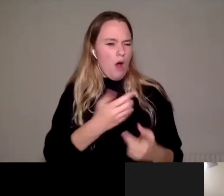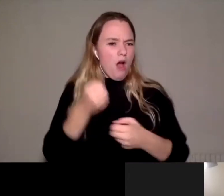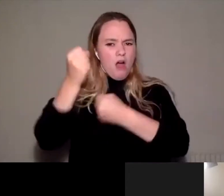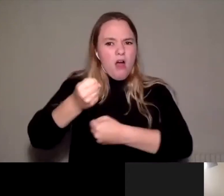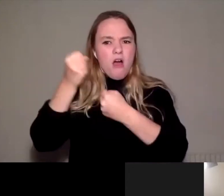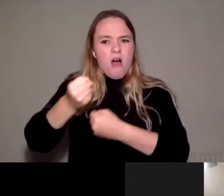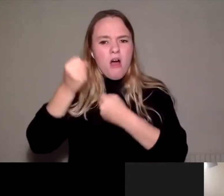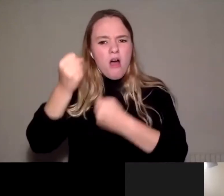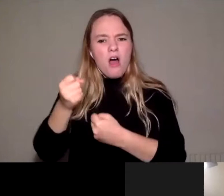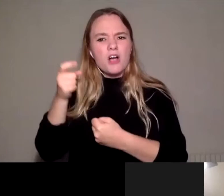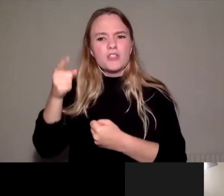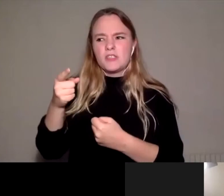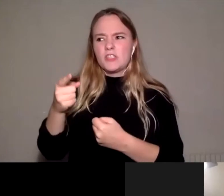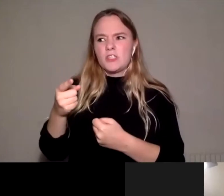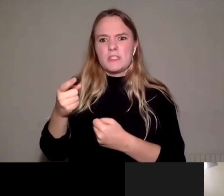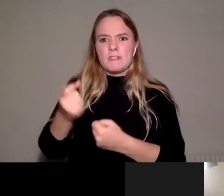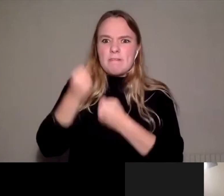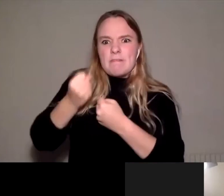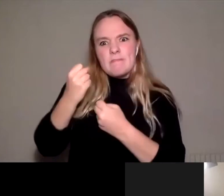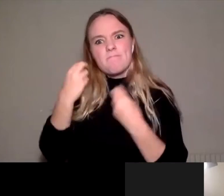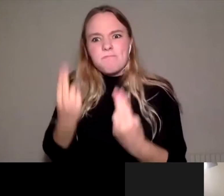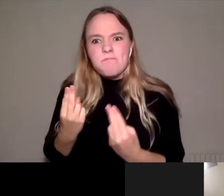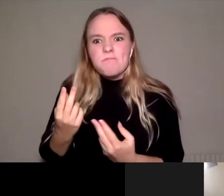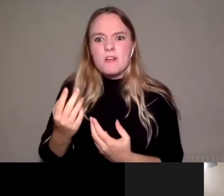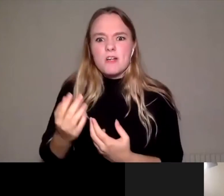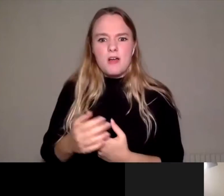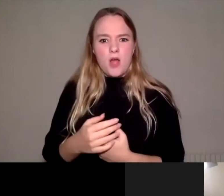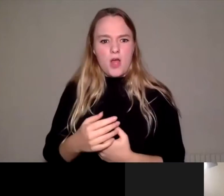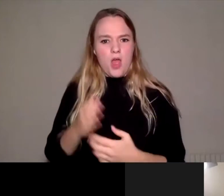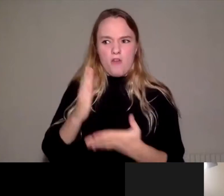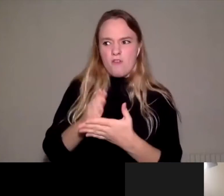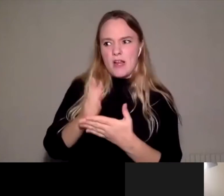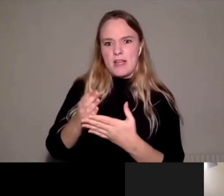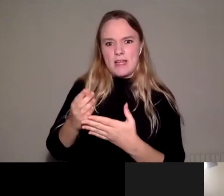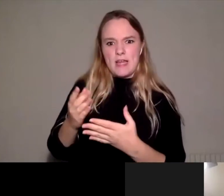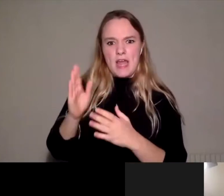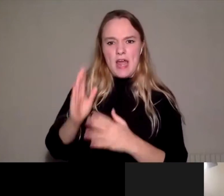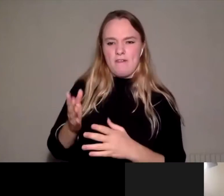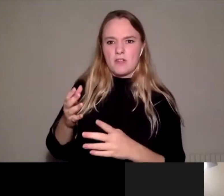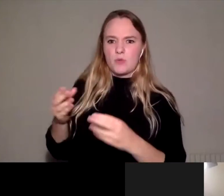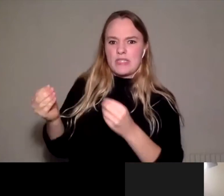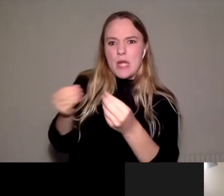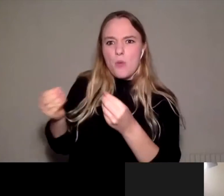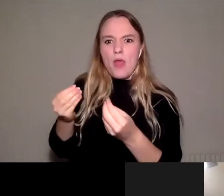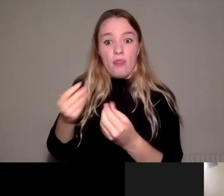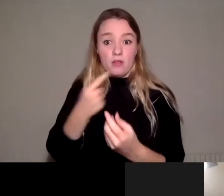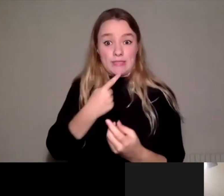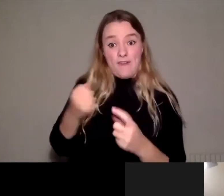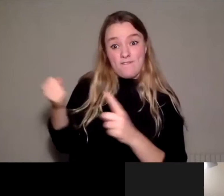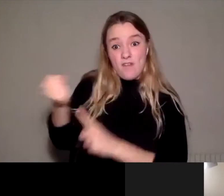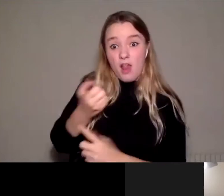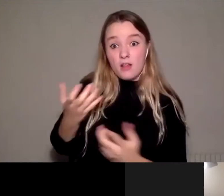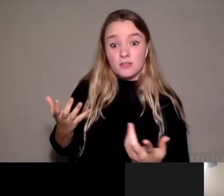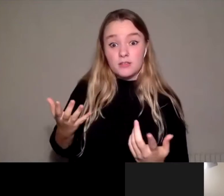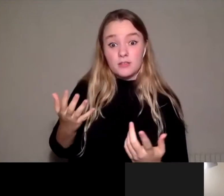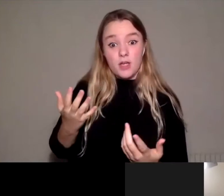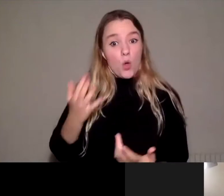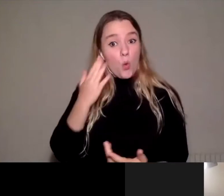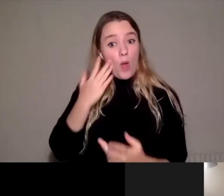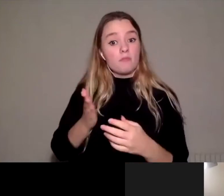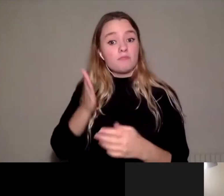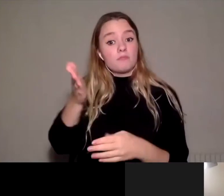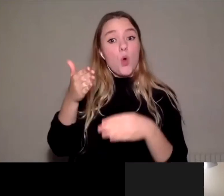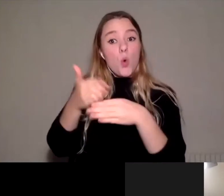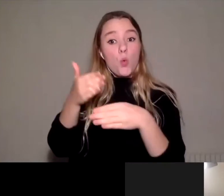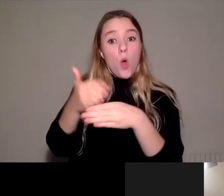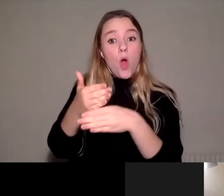an extremist. She's this. She needs to be dealt with, as in violently. I have security when I go to work now in Princess Hay